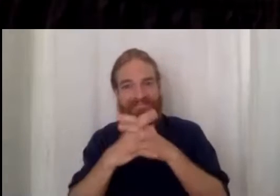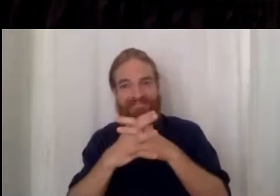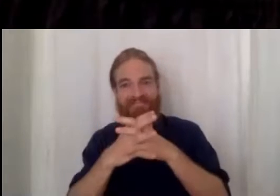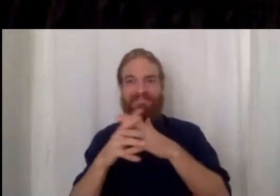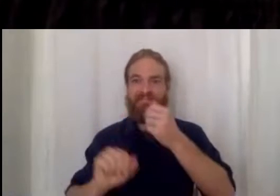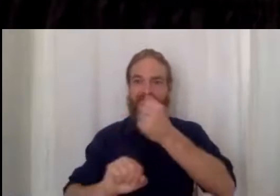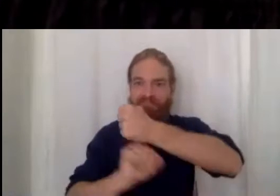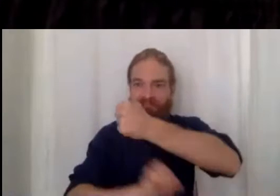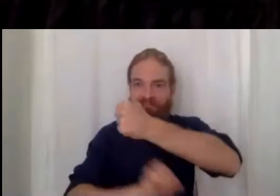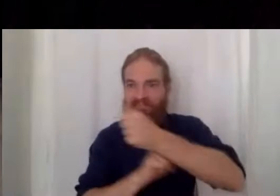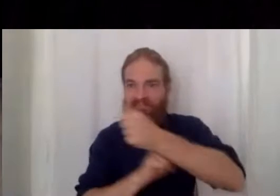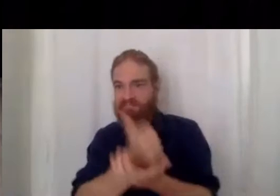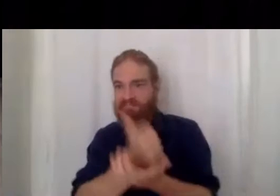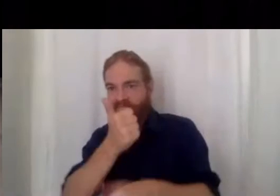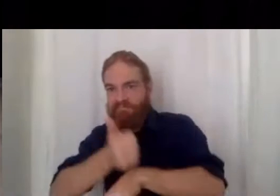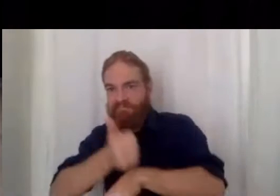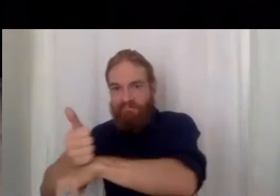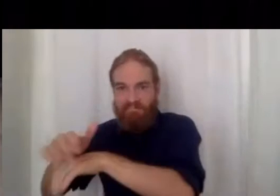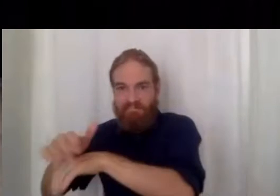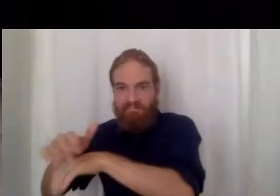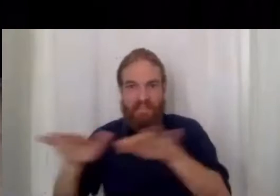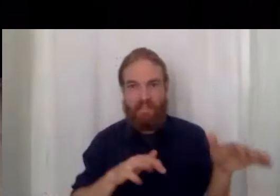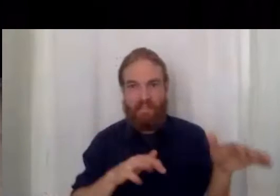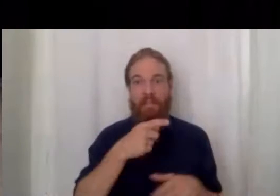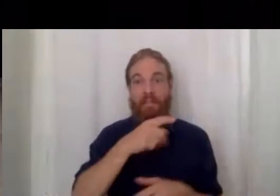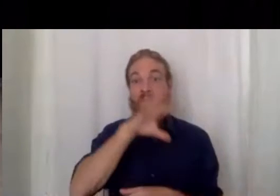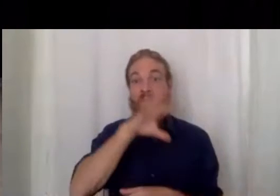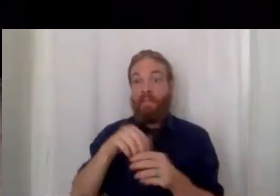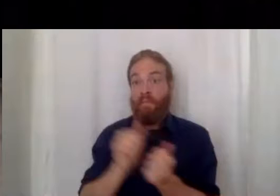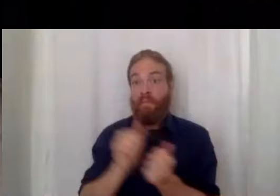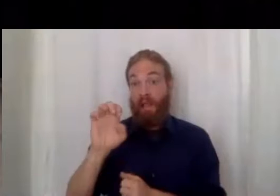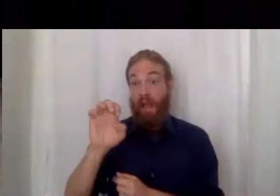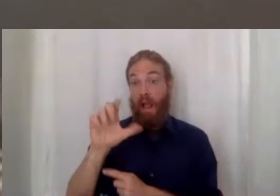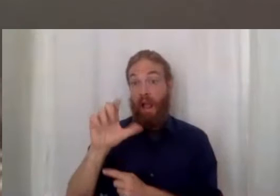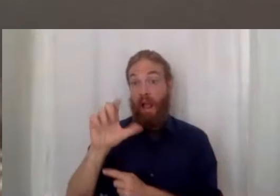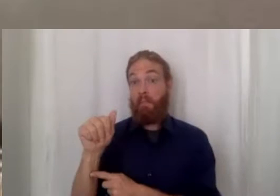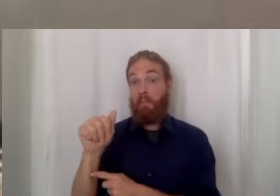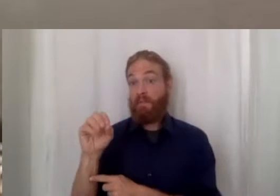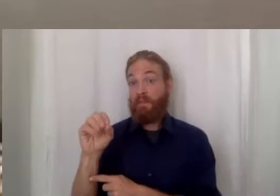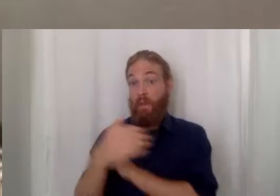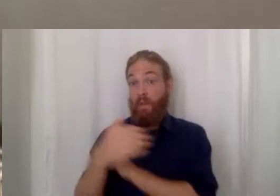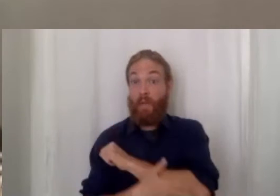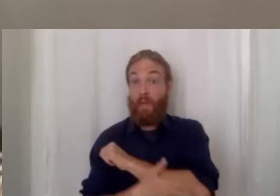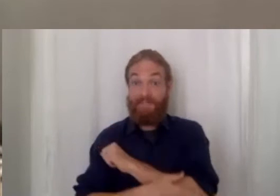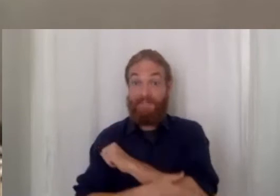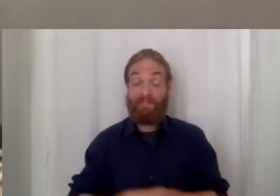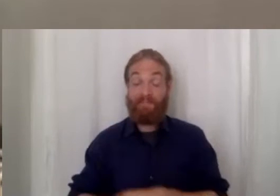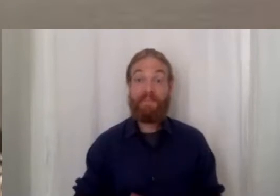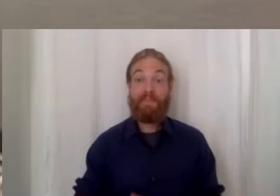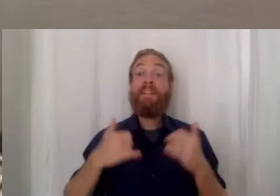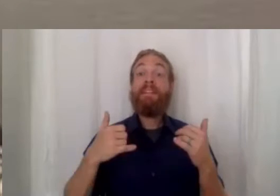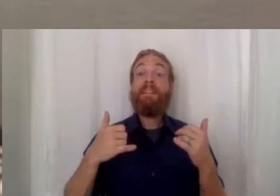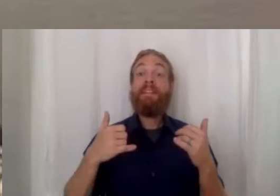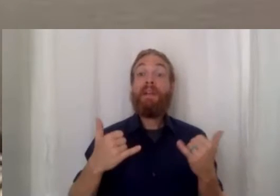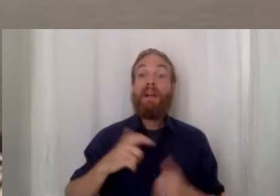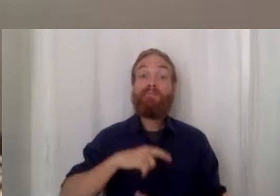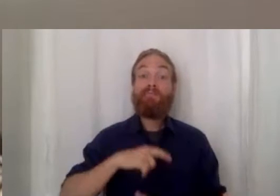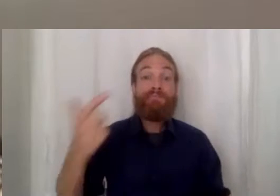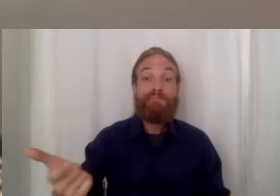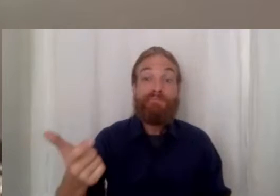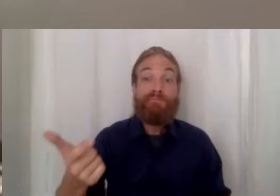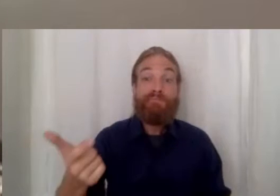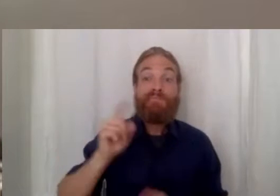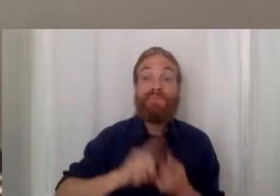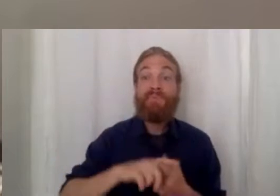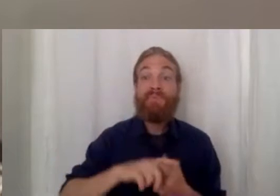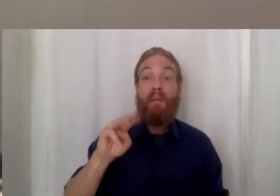good. Commissioner Bremer, I think you have your hand up there, please. Yes, thank you. You know, this was